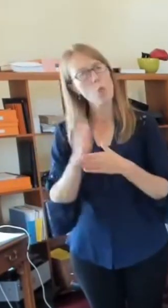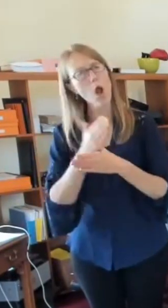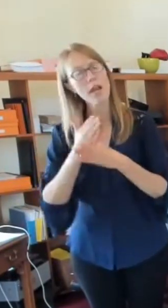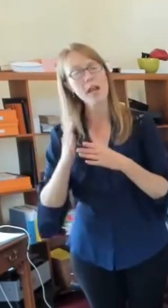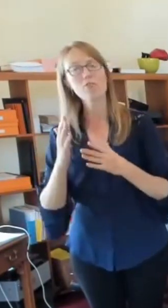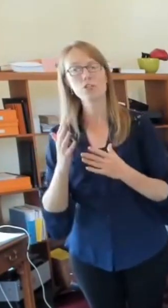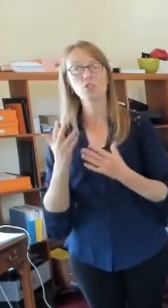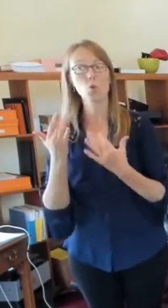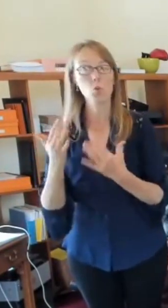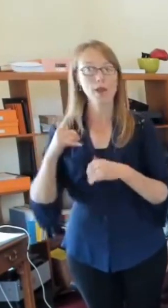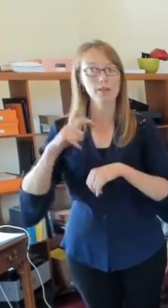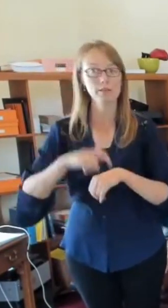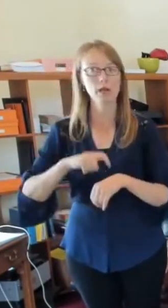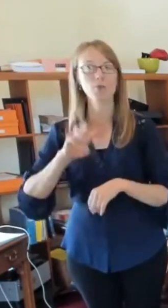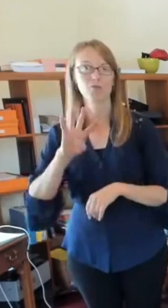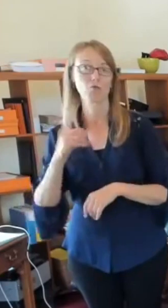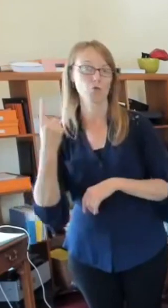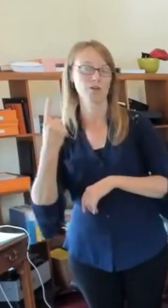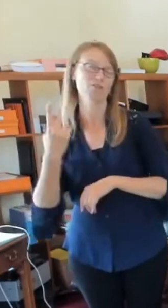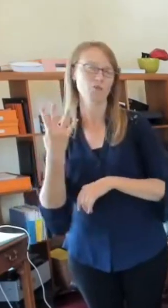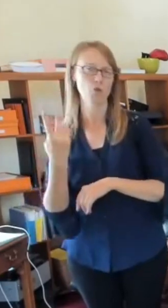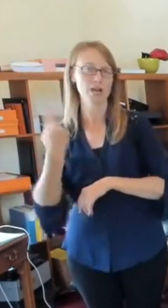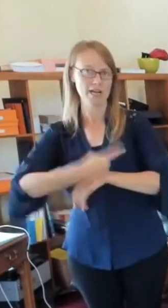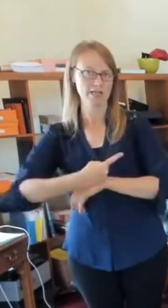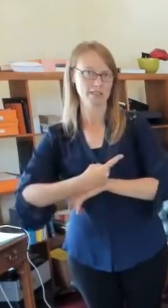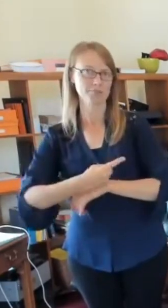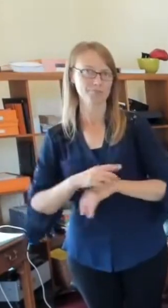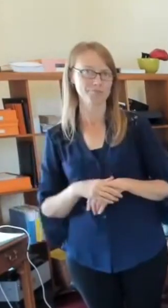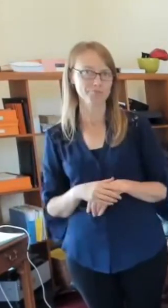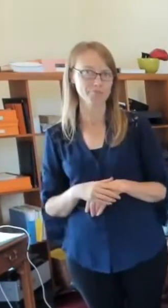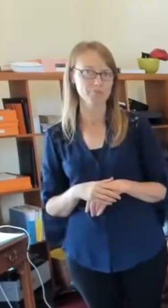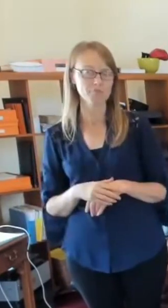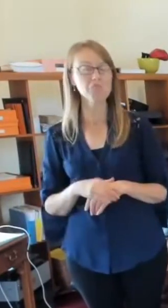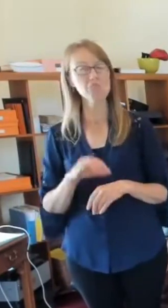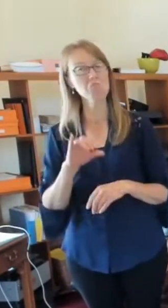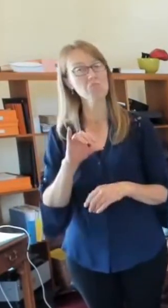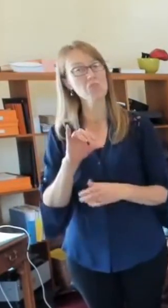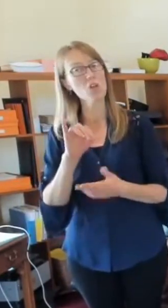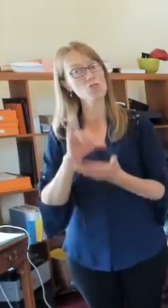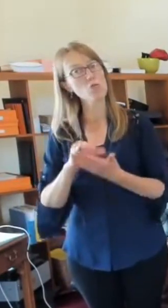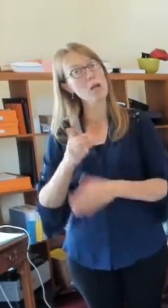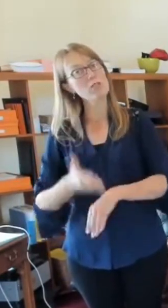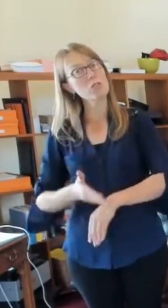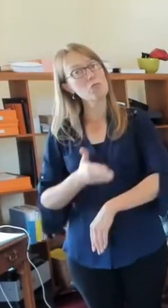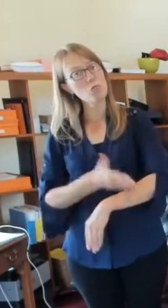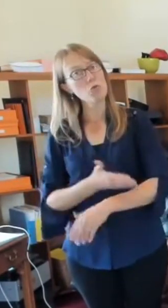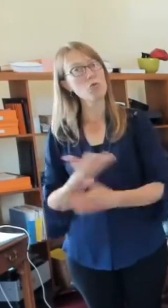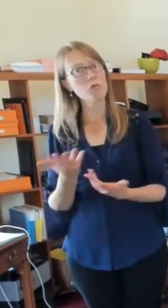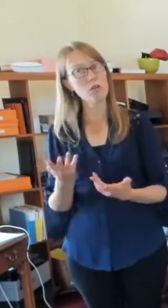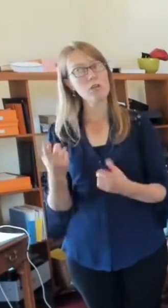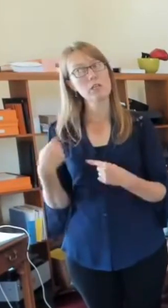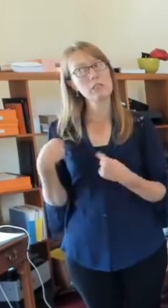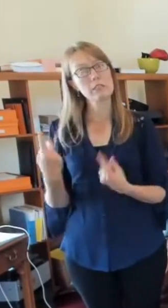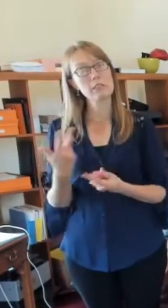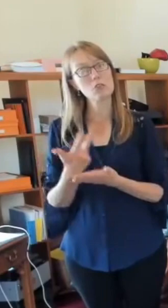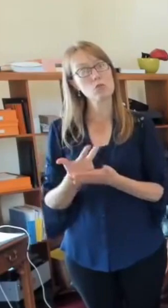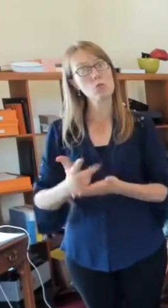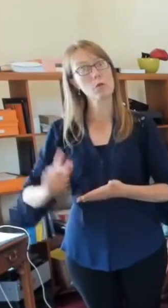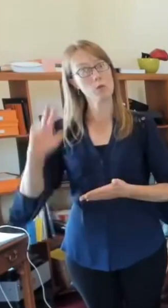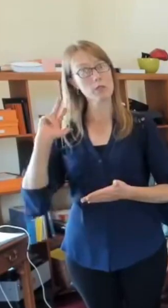an improvement over where it was a couple of 3 weeks ago. We still continue to